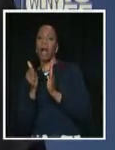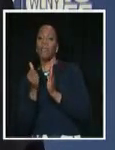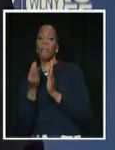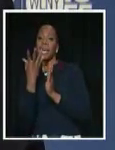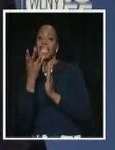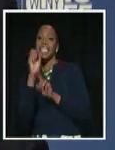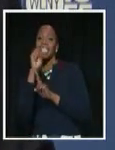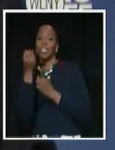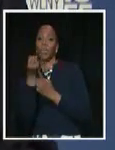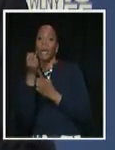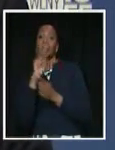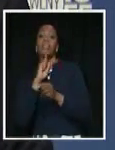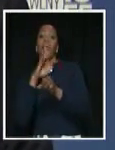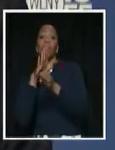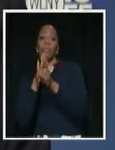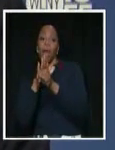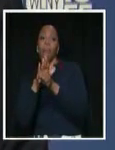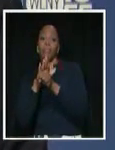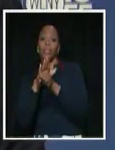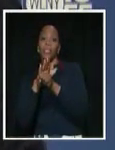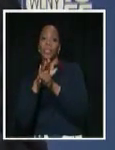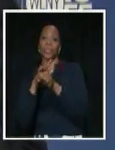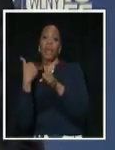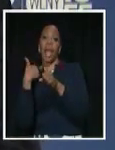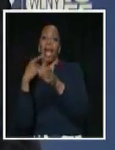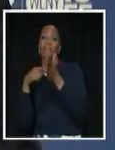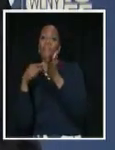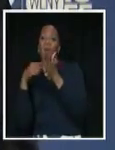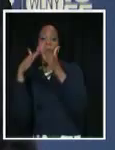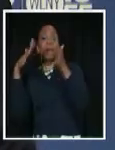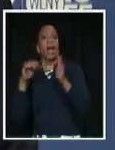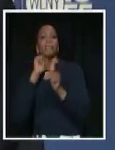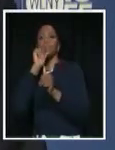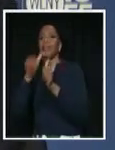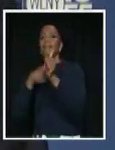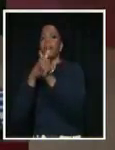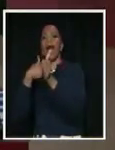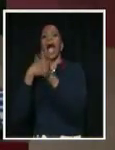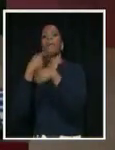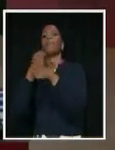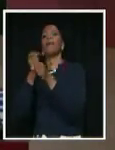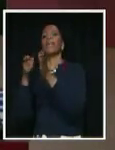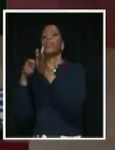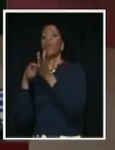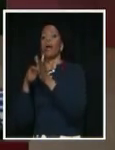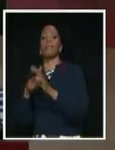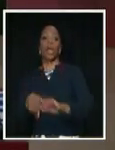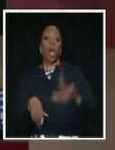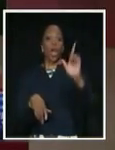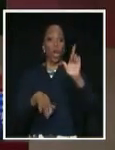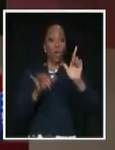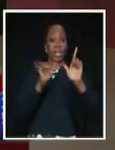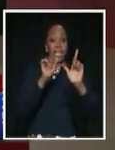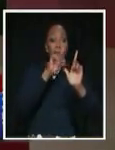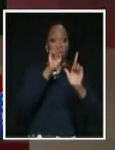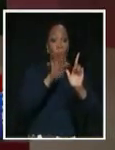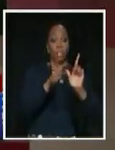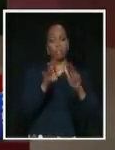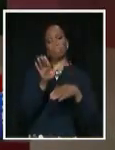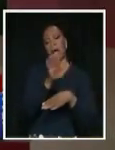where they promised to create affordable housing and then didn't follow through on the promise. Thank you, sir. I would make it a requirement. Thank you, sir. Mr. Lhota, same question. Somewhere